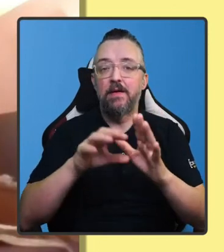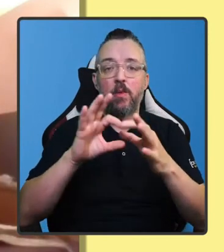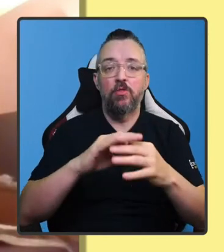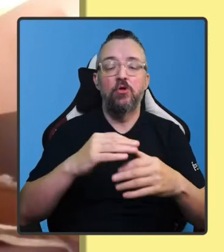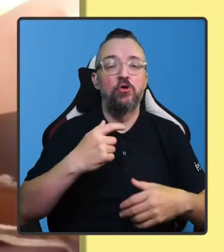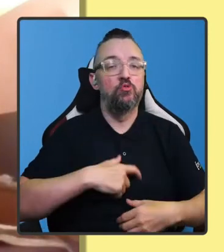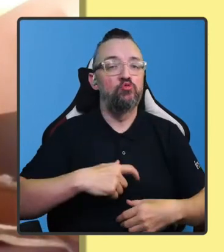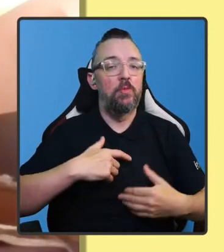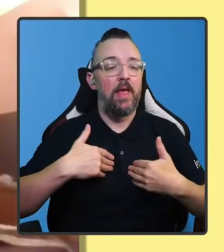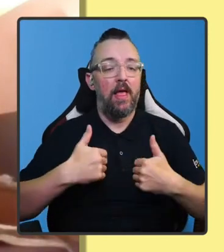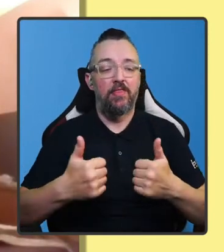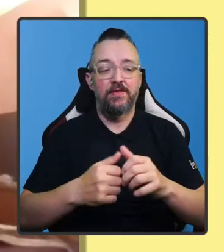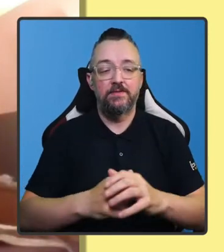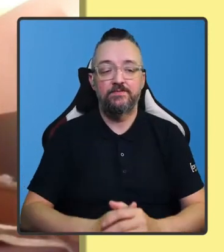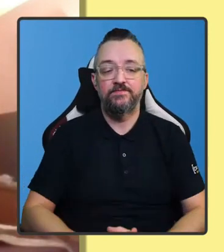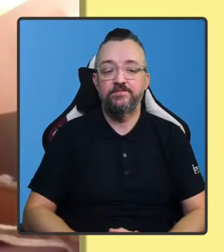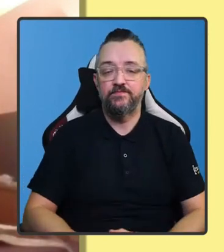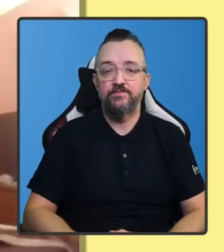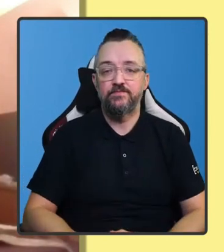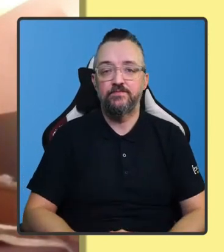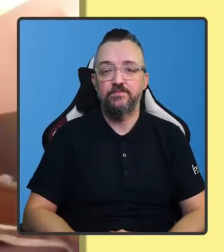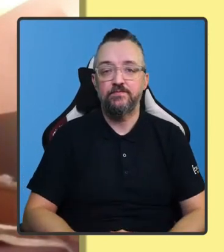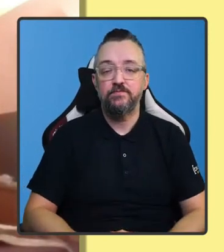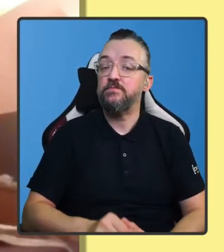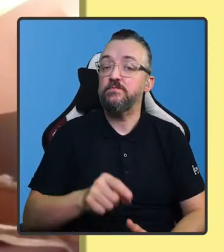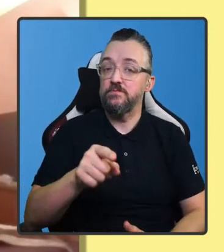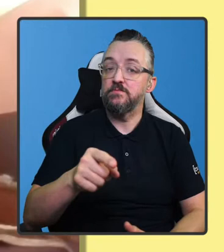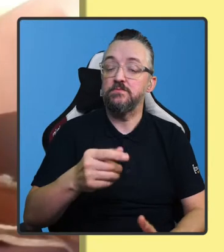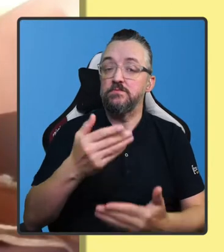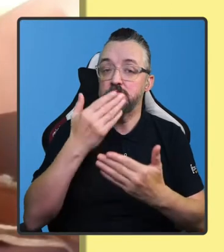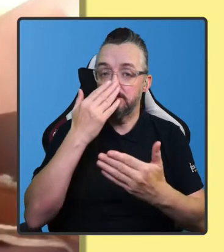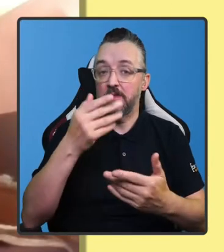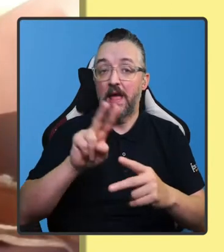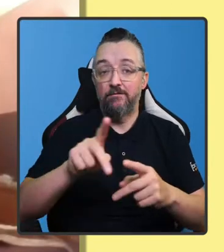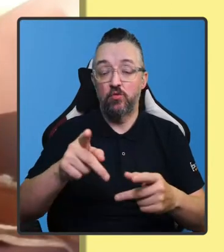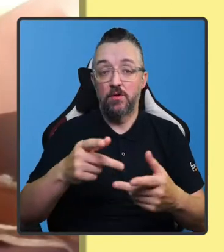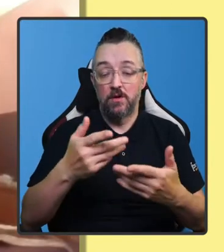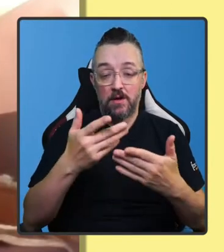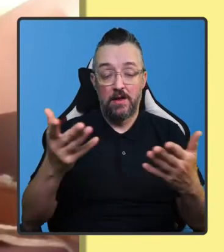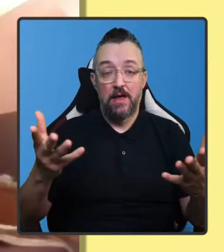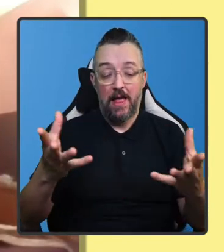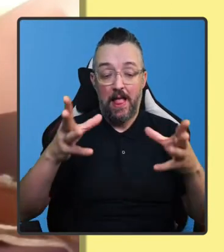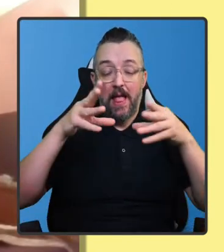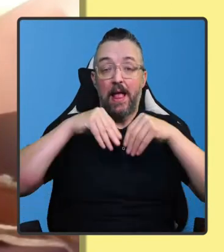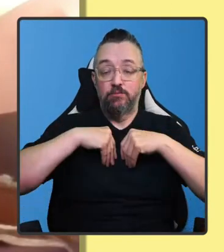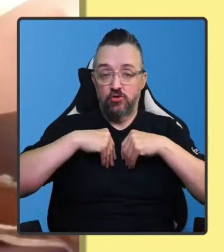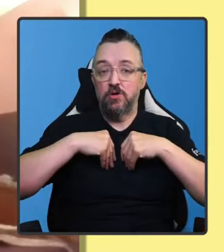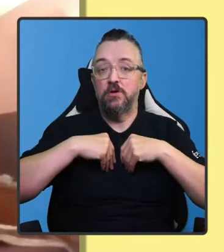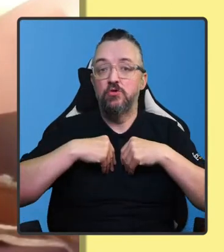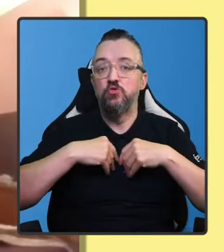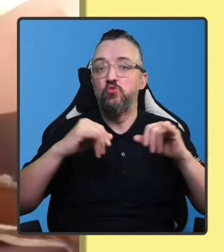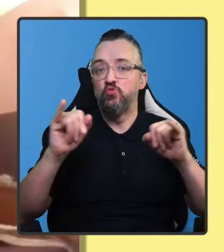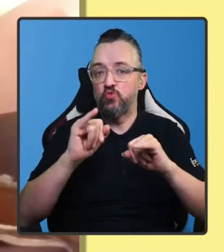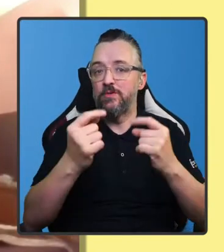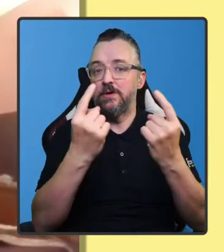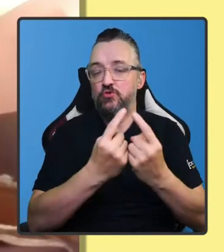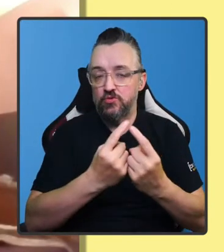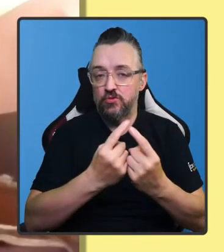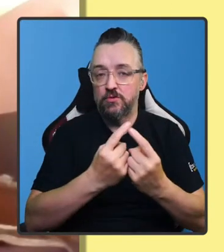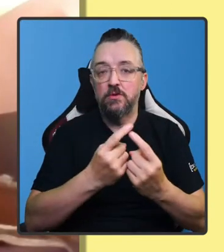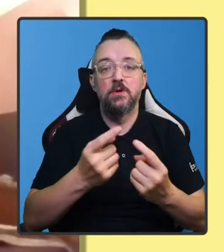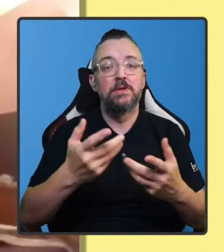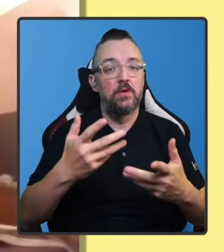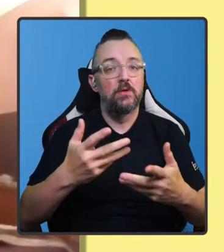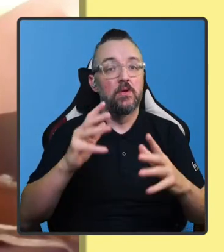environment. Conference believes that the resulting high exposure to glyphosate to the public is a significant issue. There is currently increasing concern